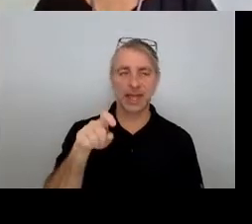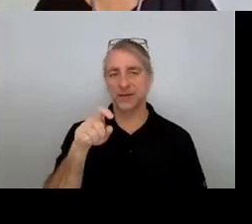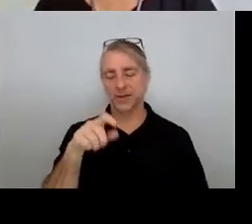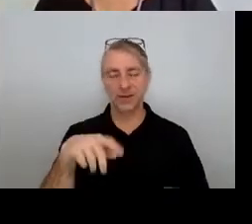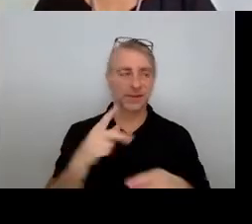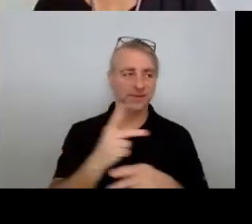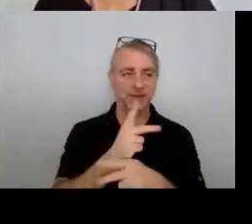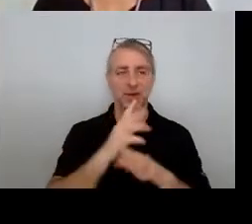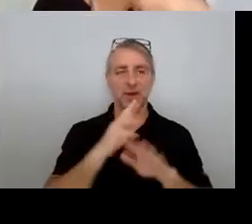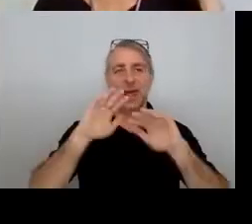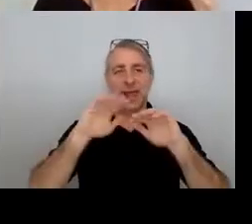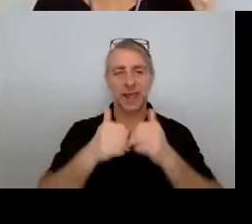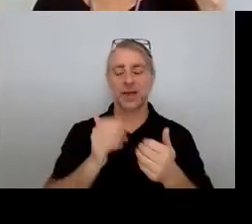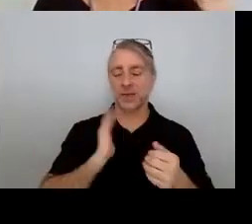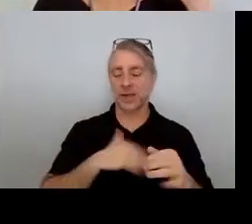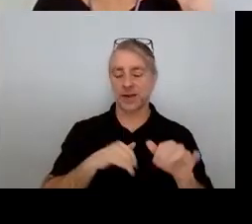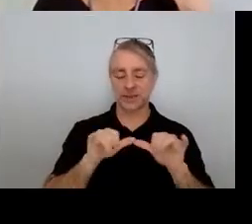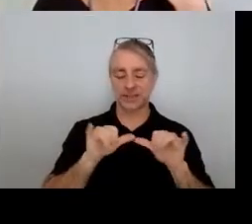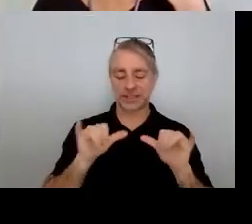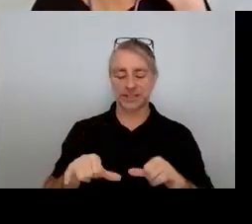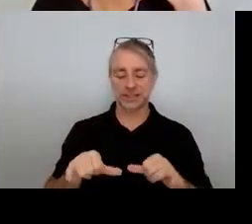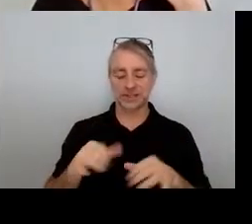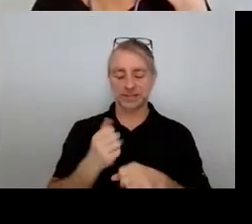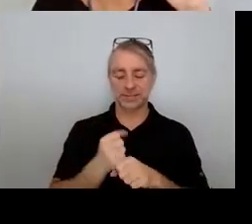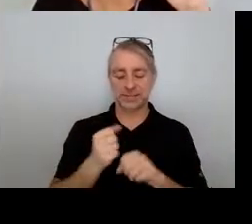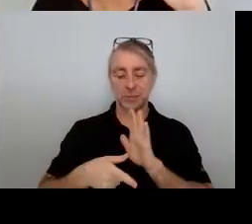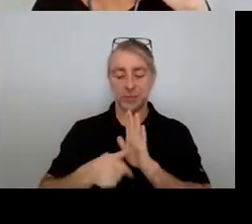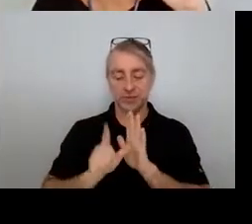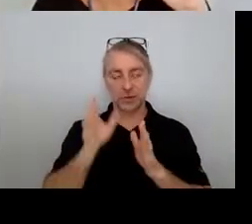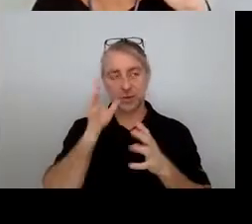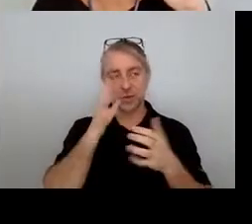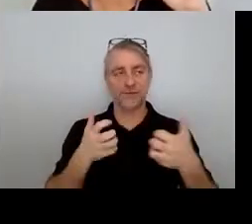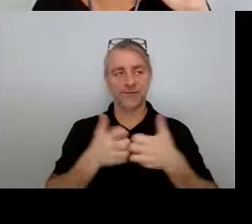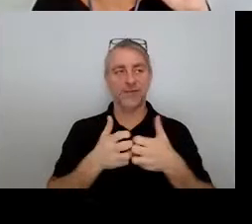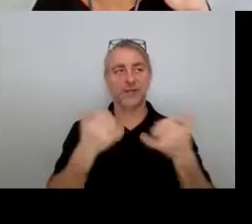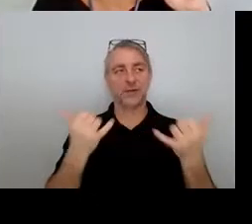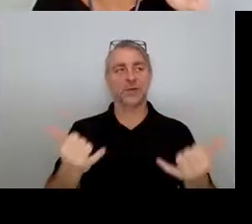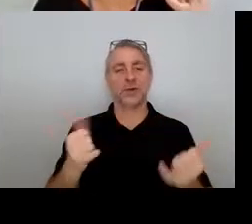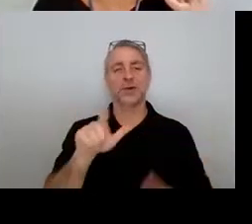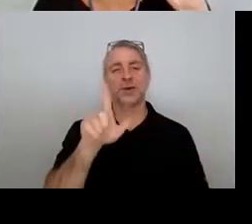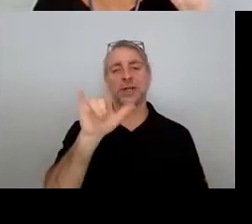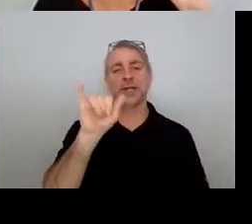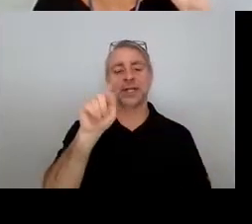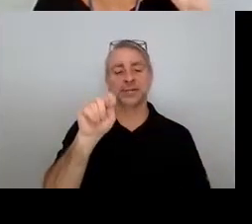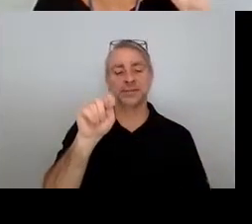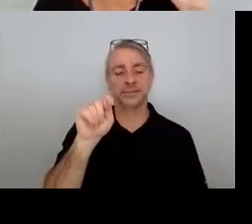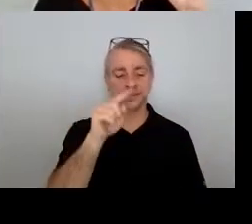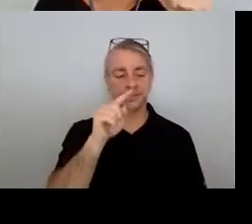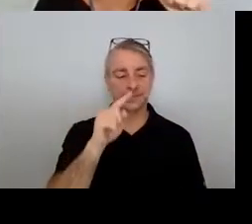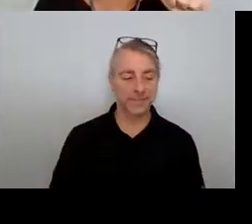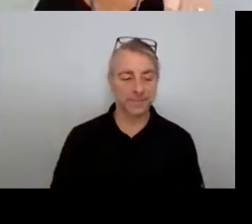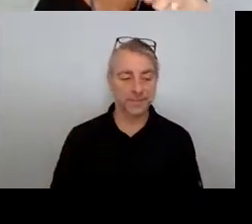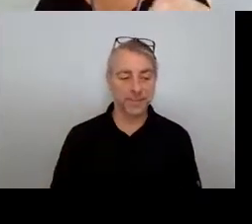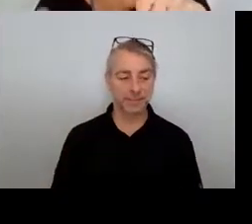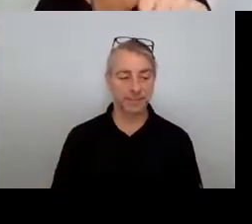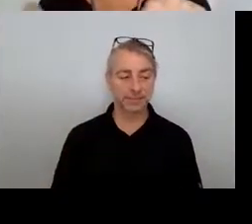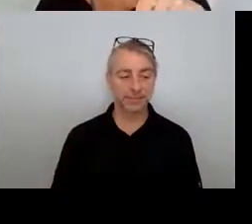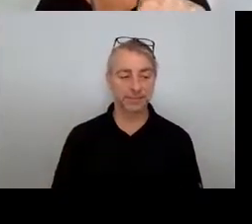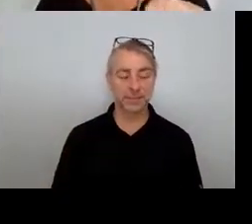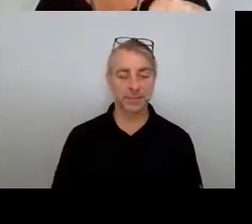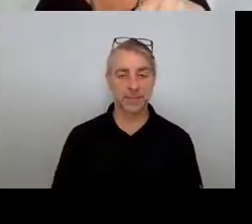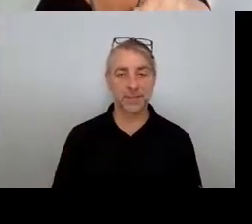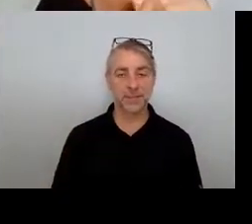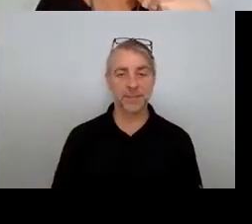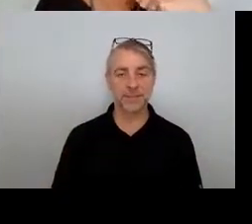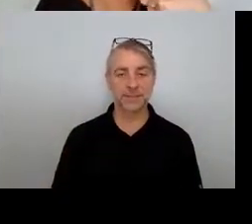the literature, and what else we need to think about. And what are the kinds of questions